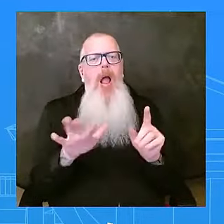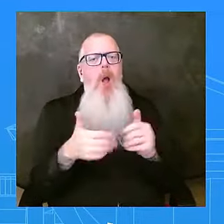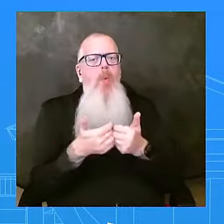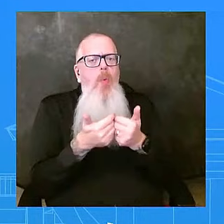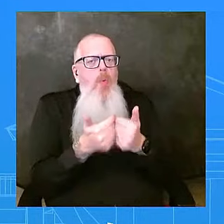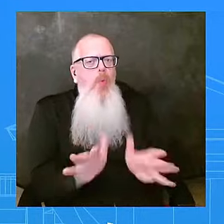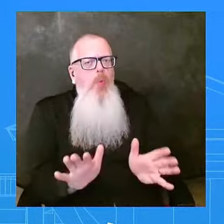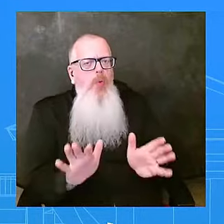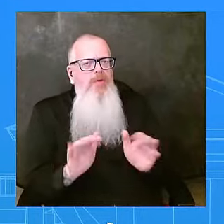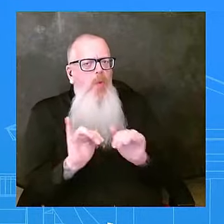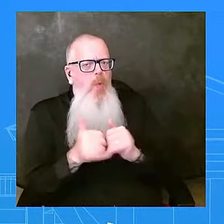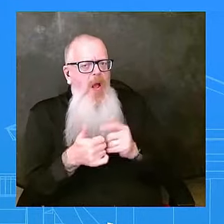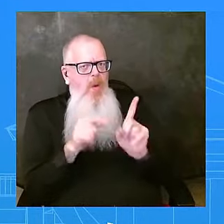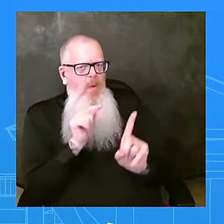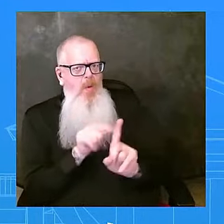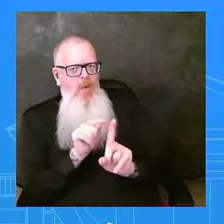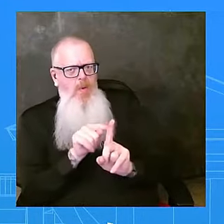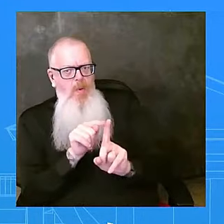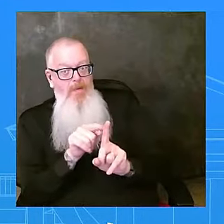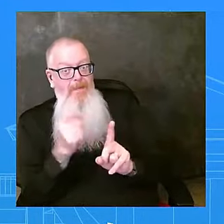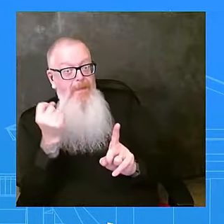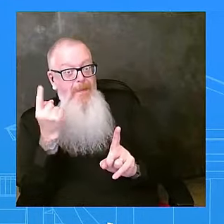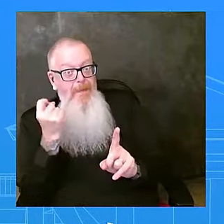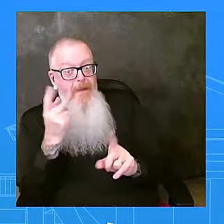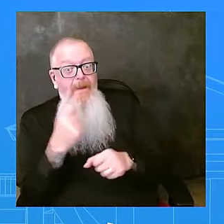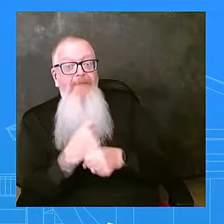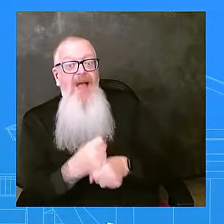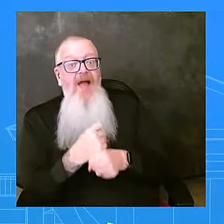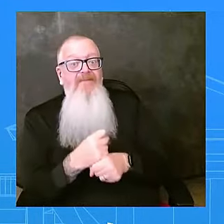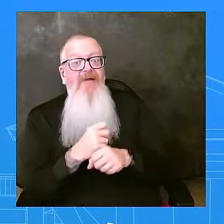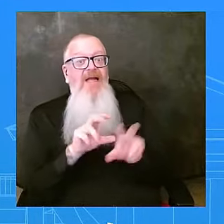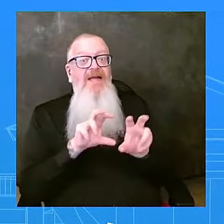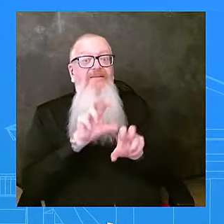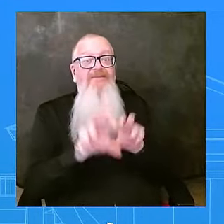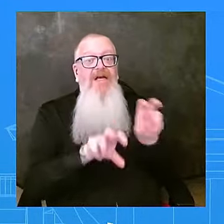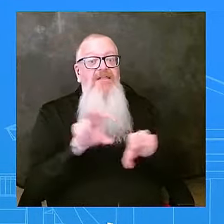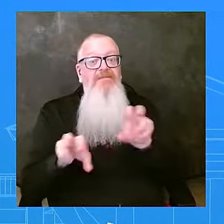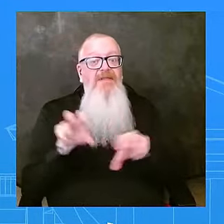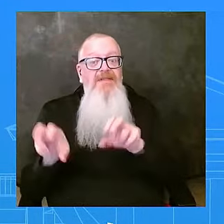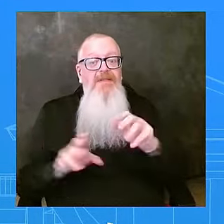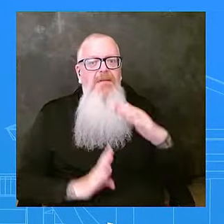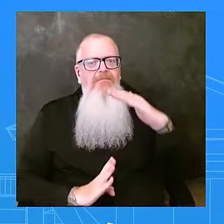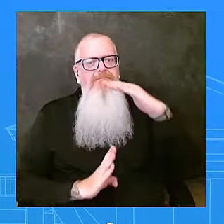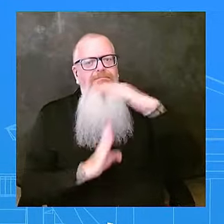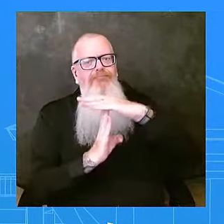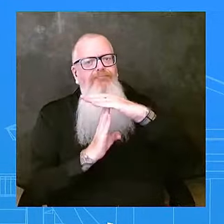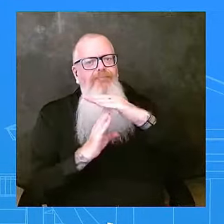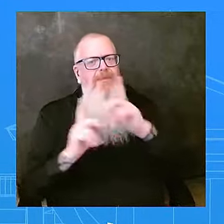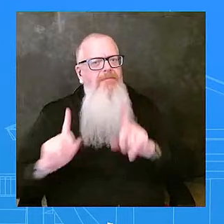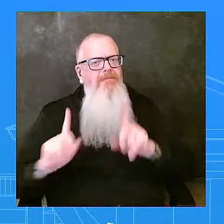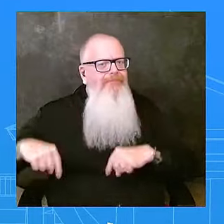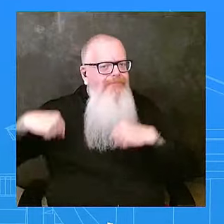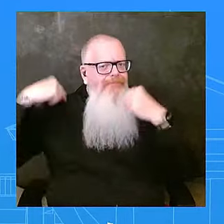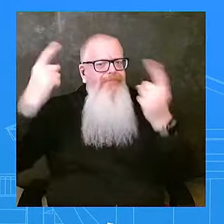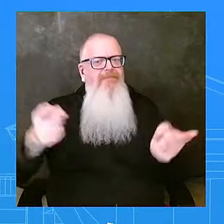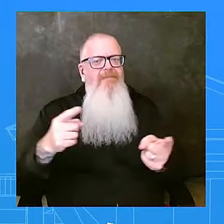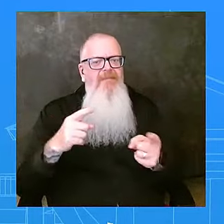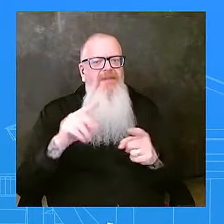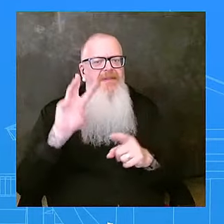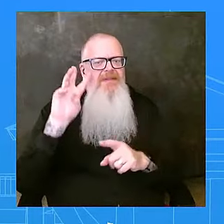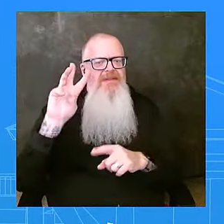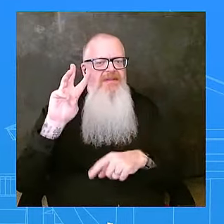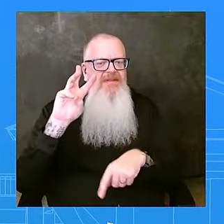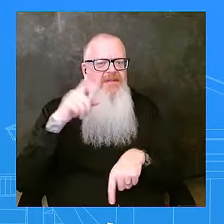you know, manufacturing investment has hit all-time highs for 6 consecutive quarters. That's important.